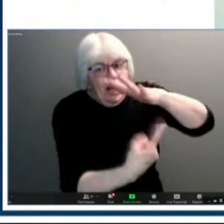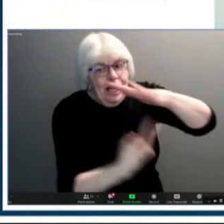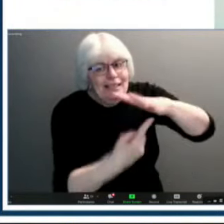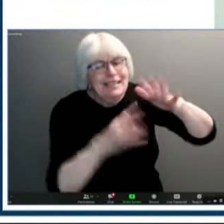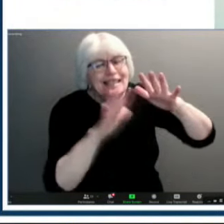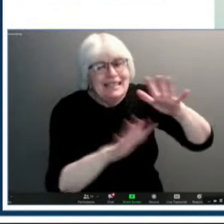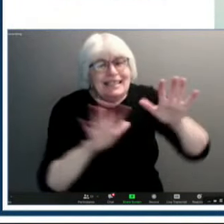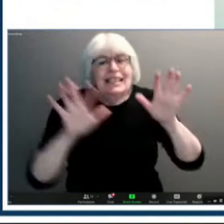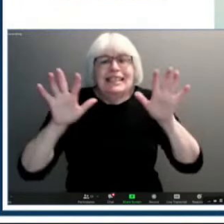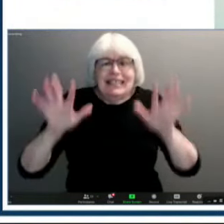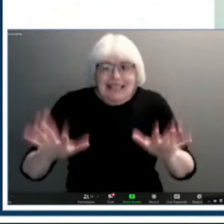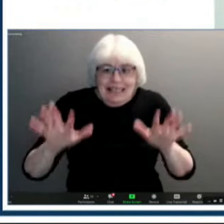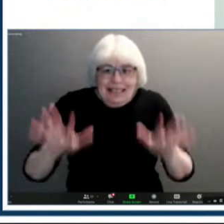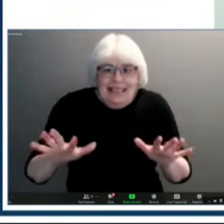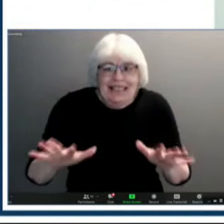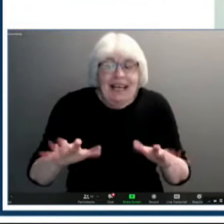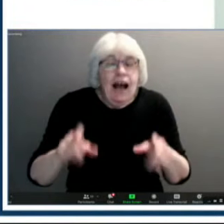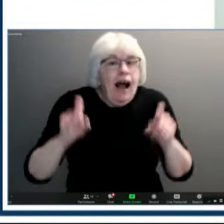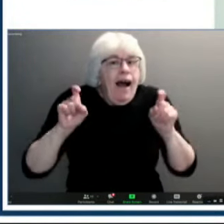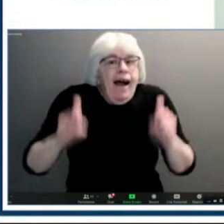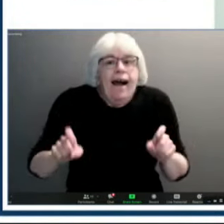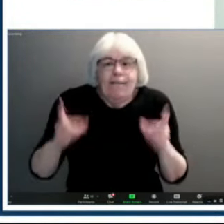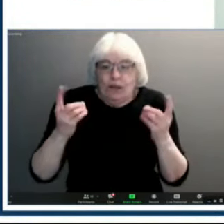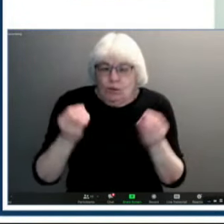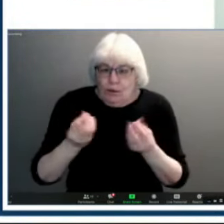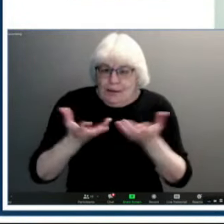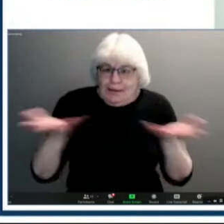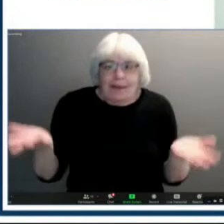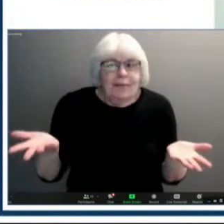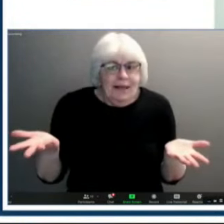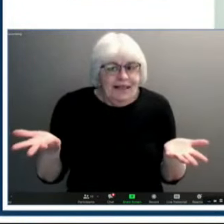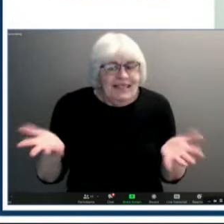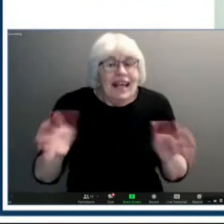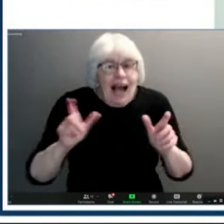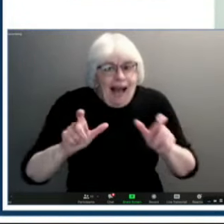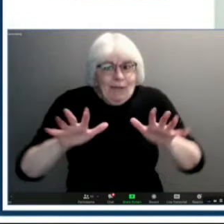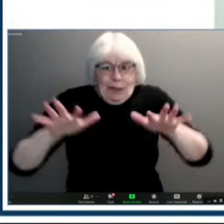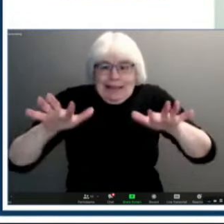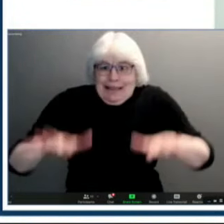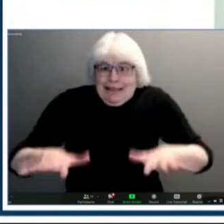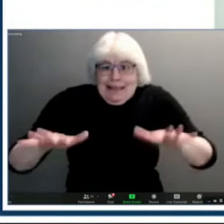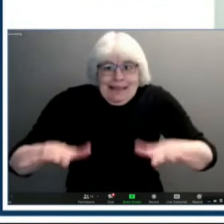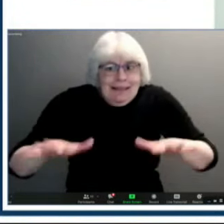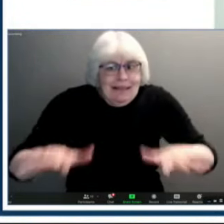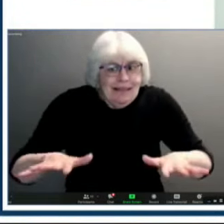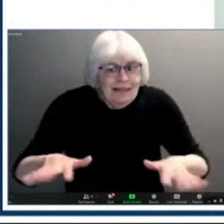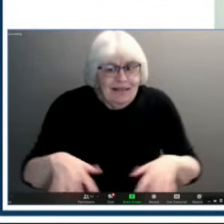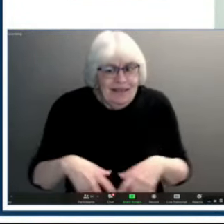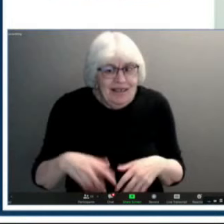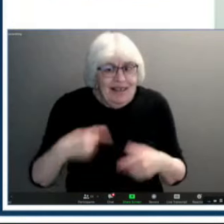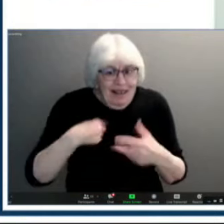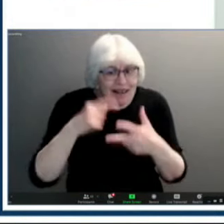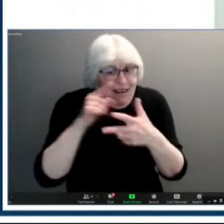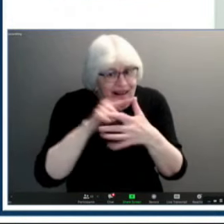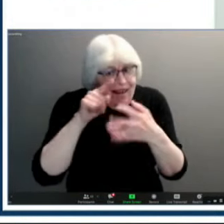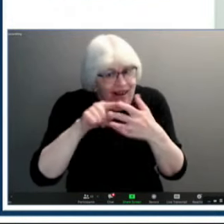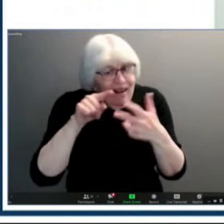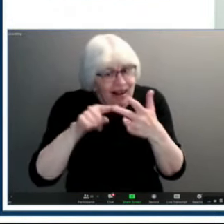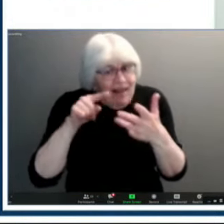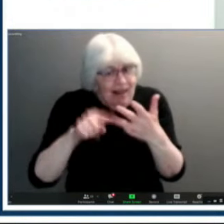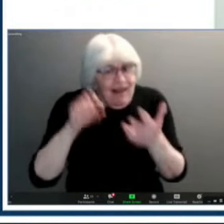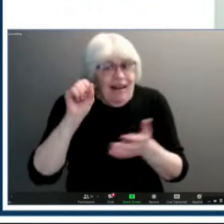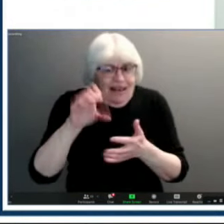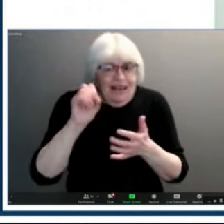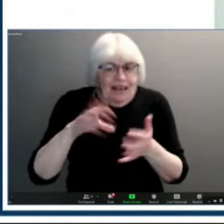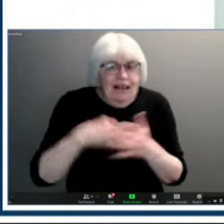protect all of these services. So all of these facts point to the need to tighten up. So tighten up